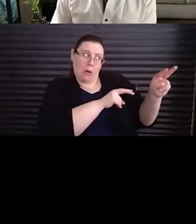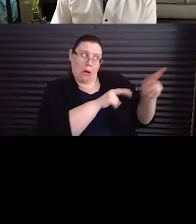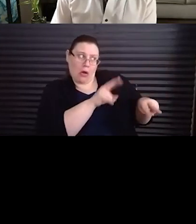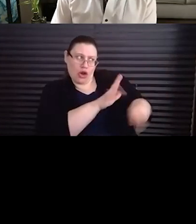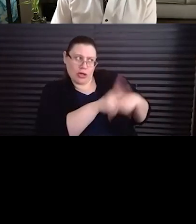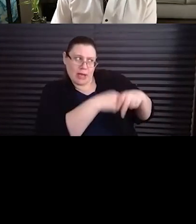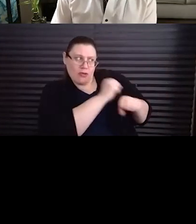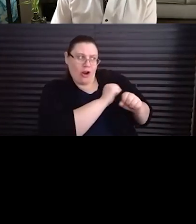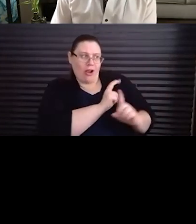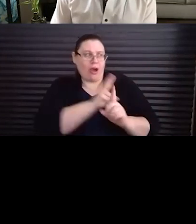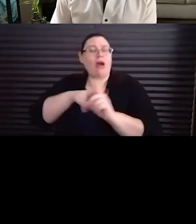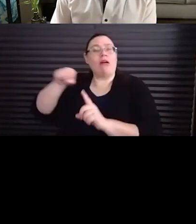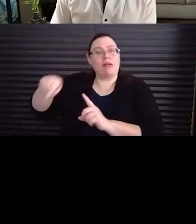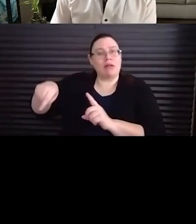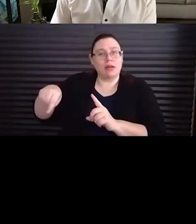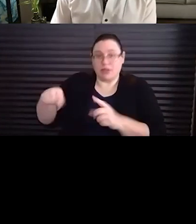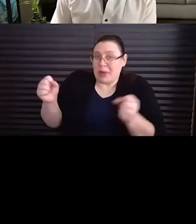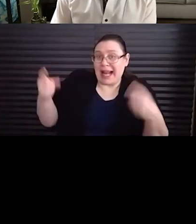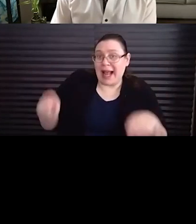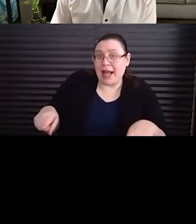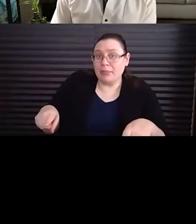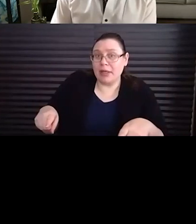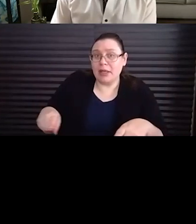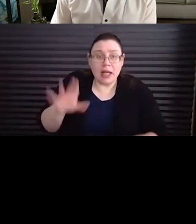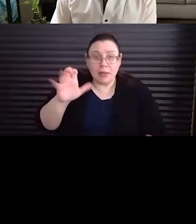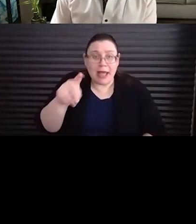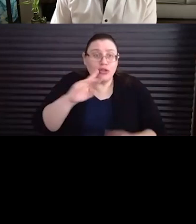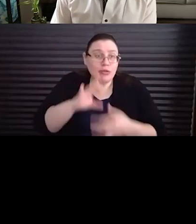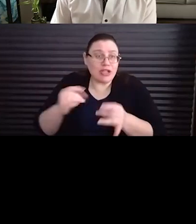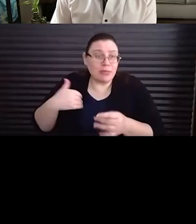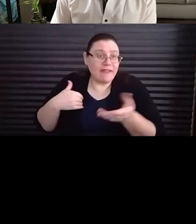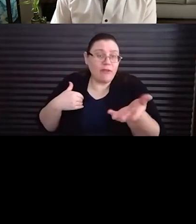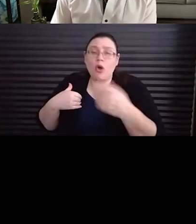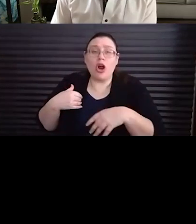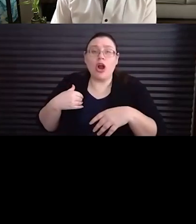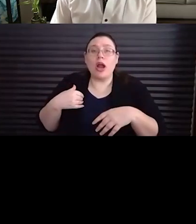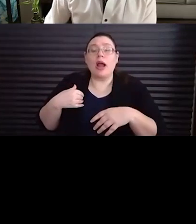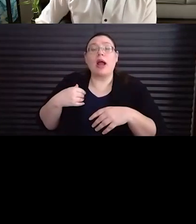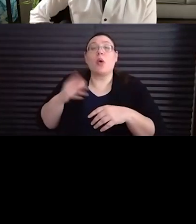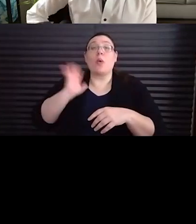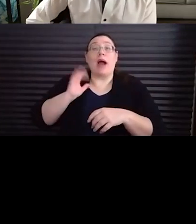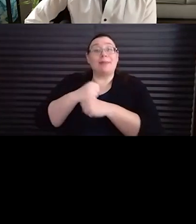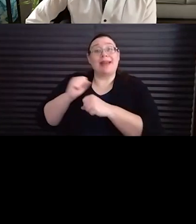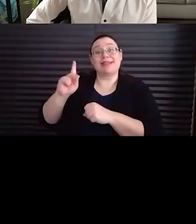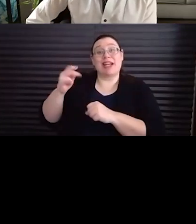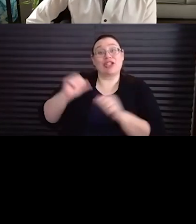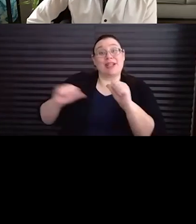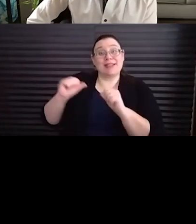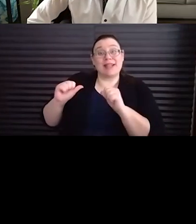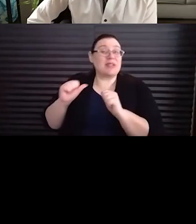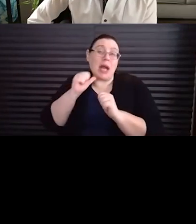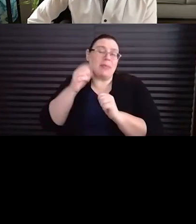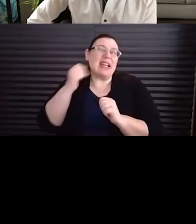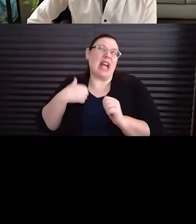a result from it. And like you said, Ben, it's like, I did those sketches not knowing when it was going to turn fruit. I didn't